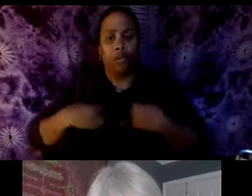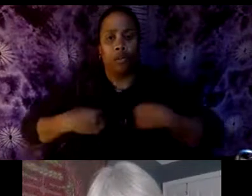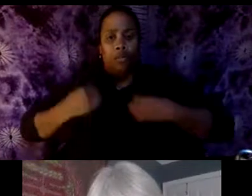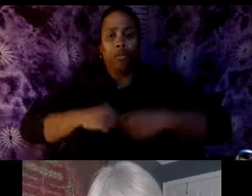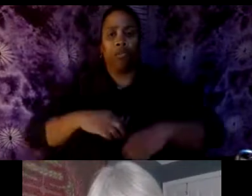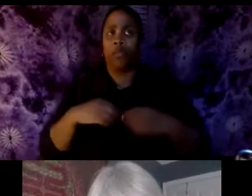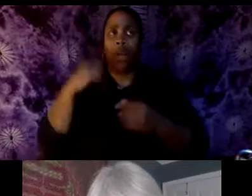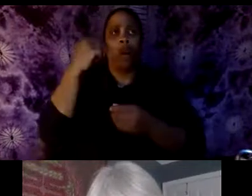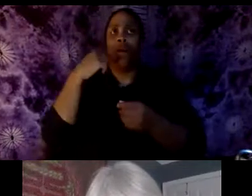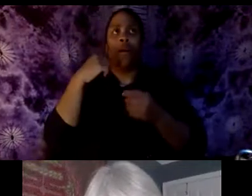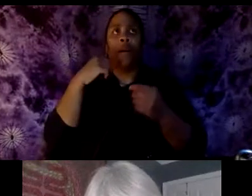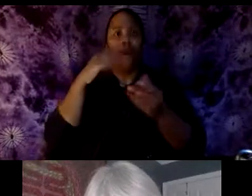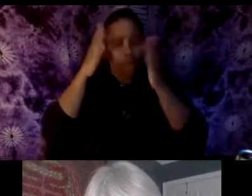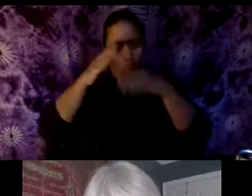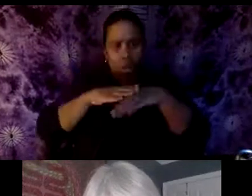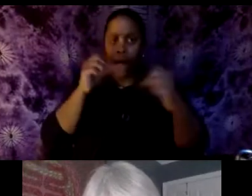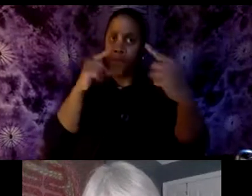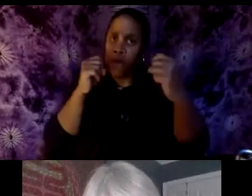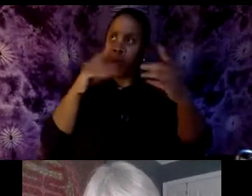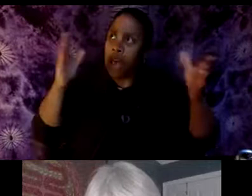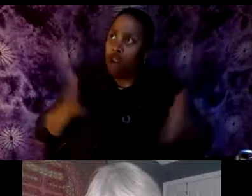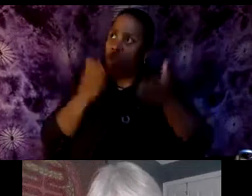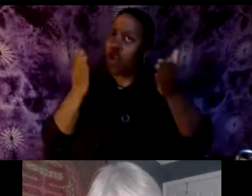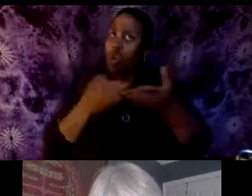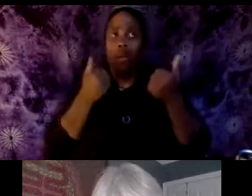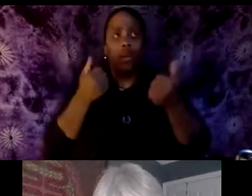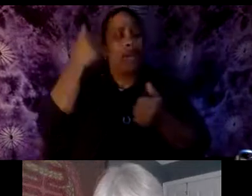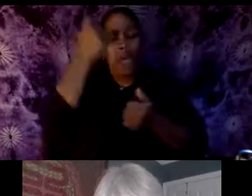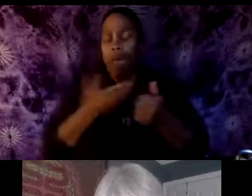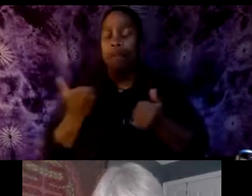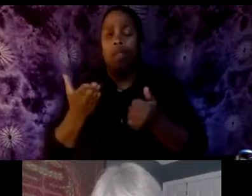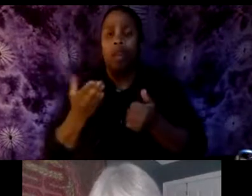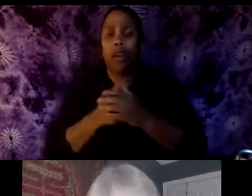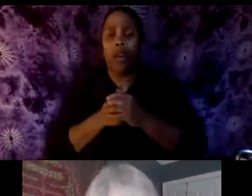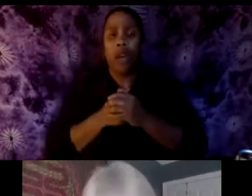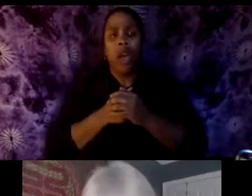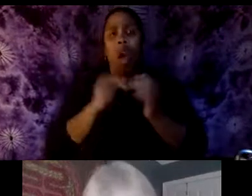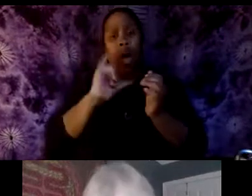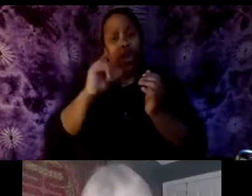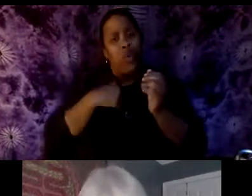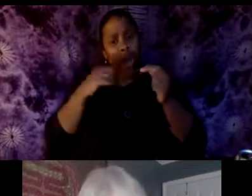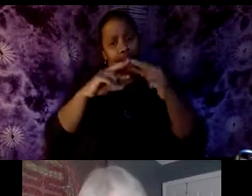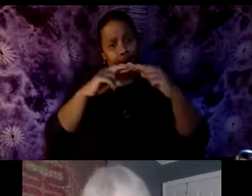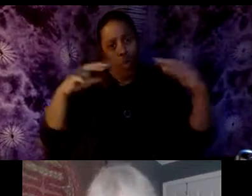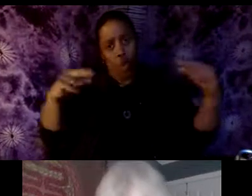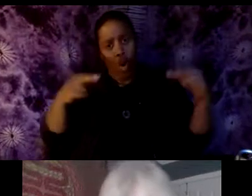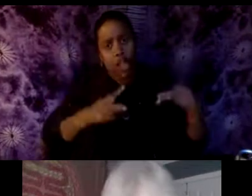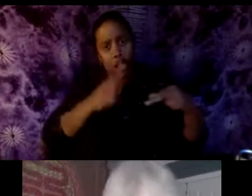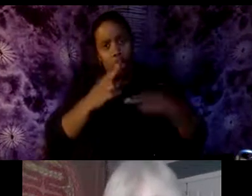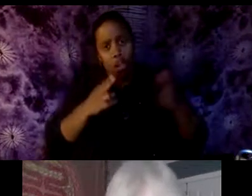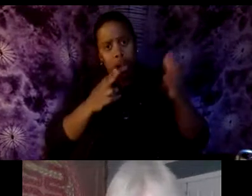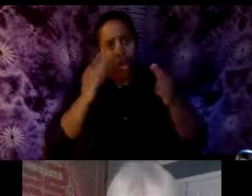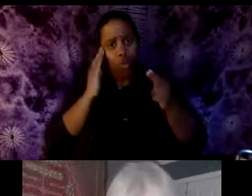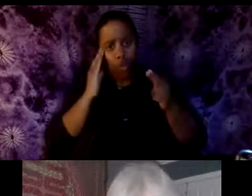care, focus on anything. You know, they have like cord cutting routines too that might be good. You know, you can cut cords. There's all kinds